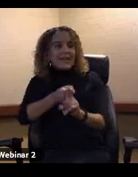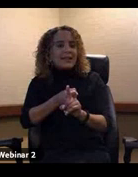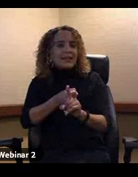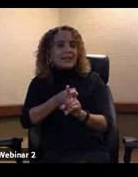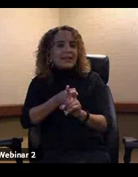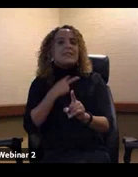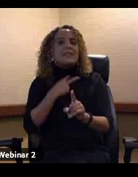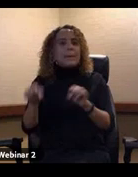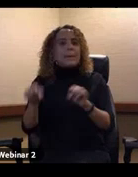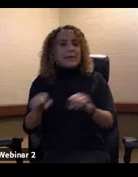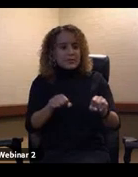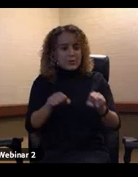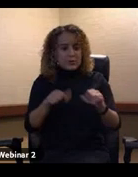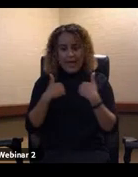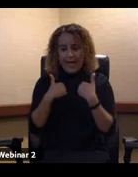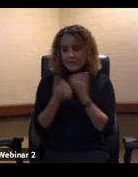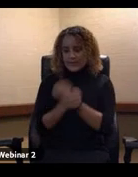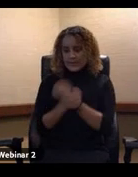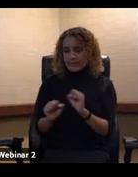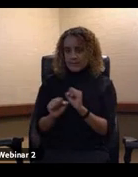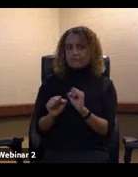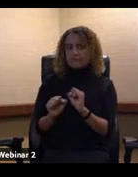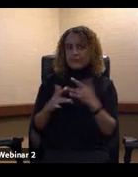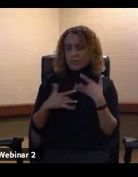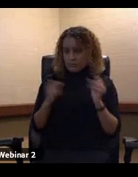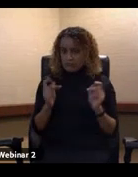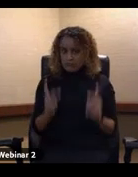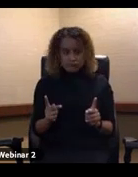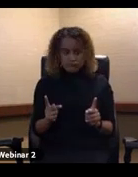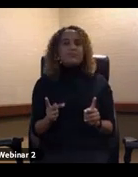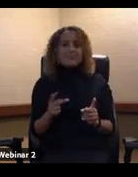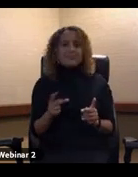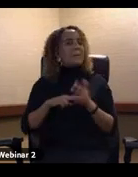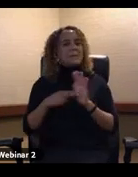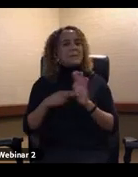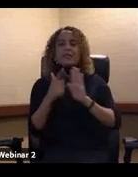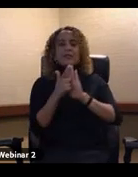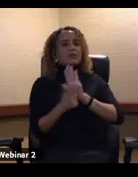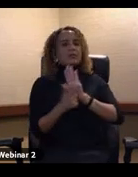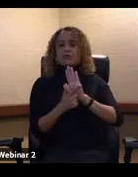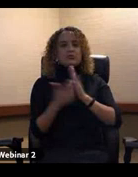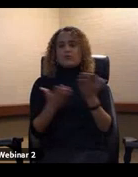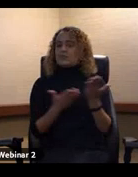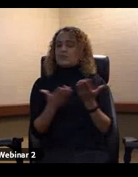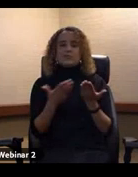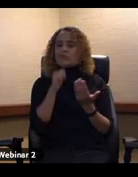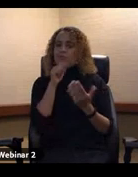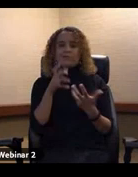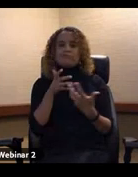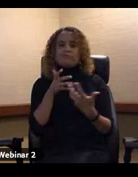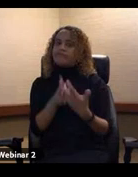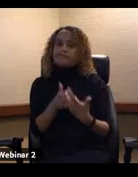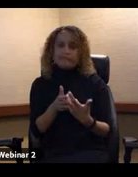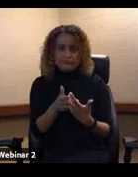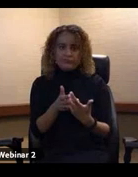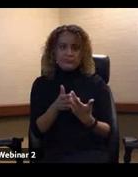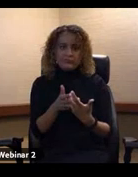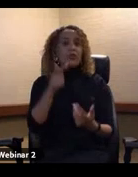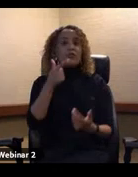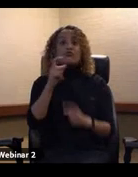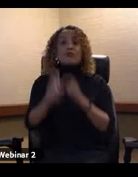victim's ability to maintain safety. Legal services are out of scope. Grant funds cannot be used